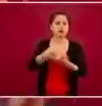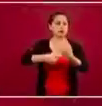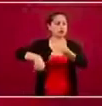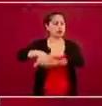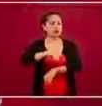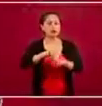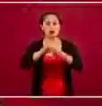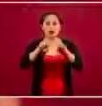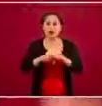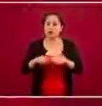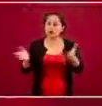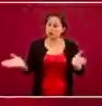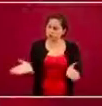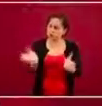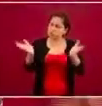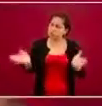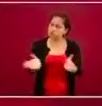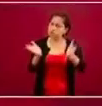the